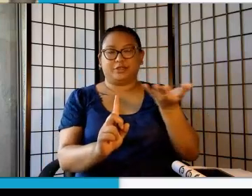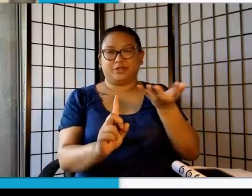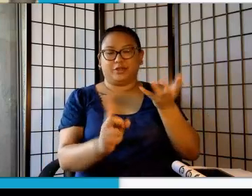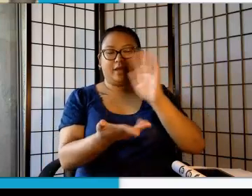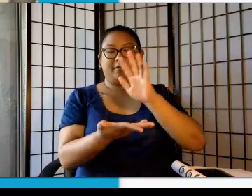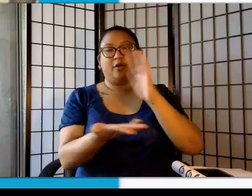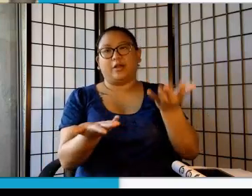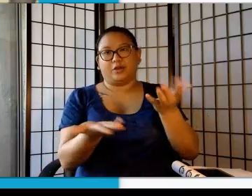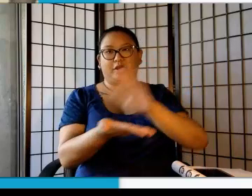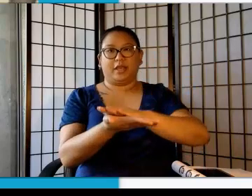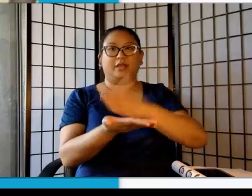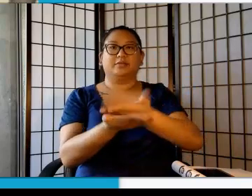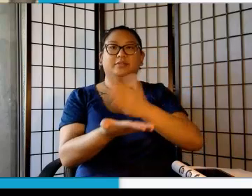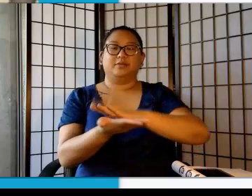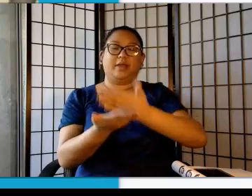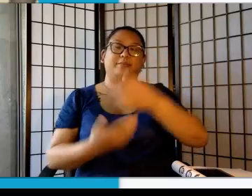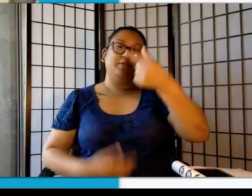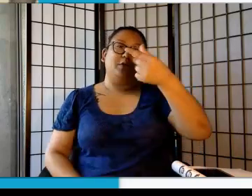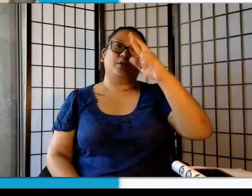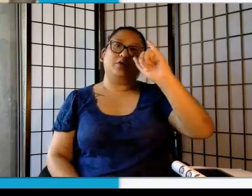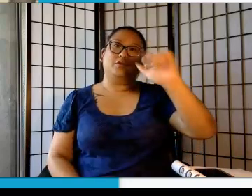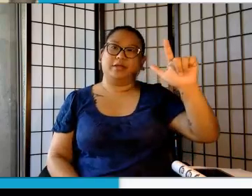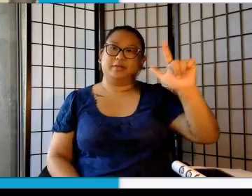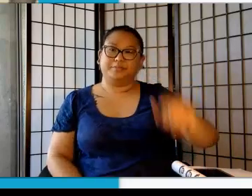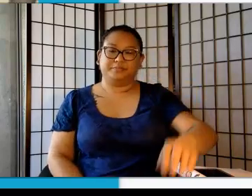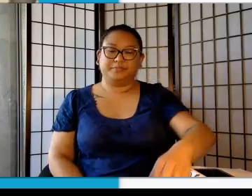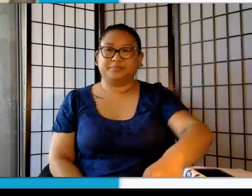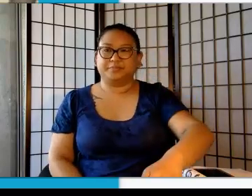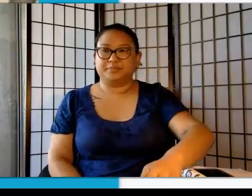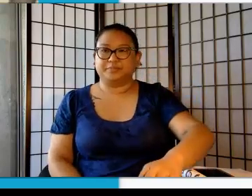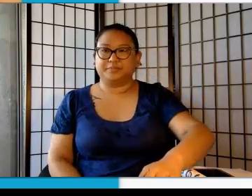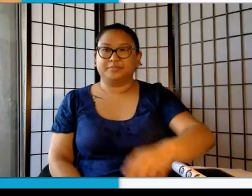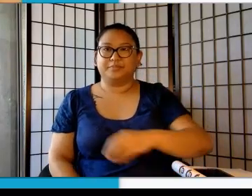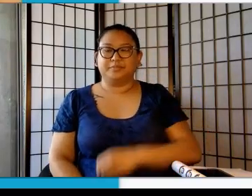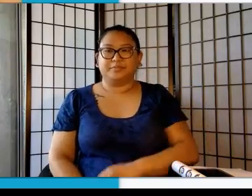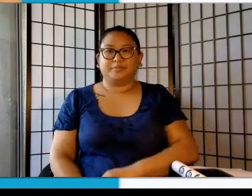it is you're cooking or how you're cooking. Okay, so grill.